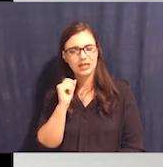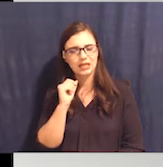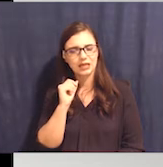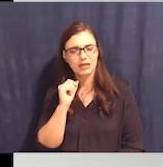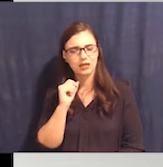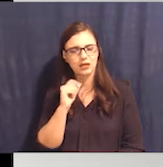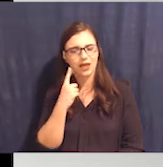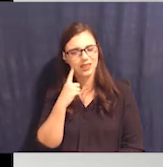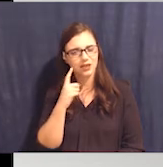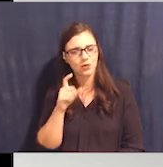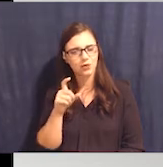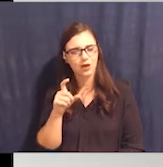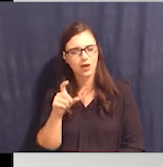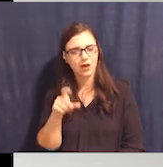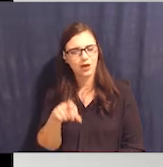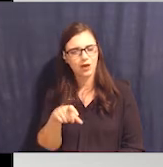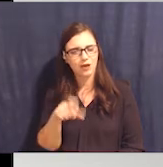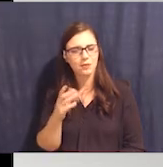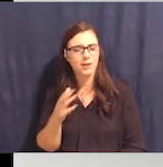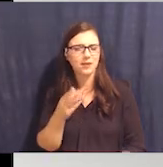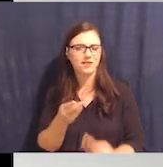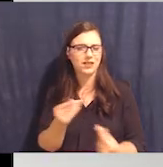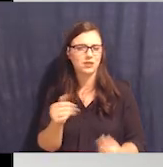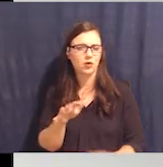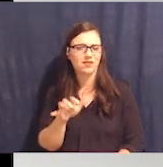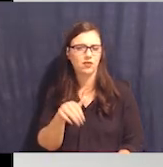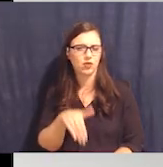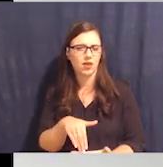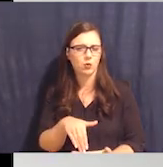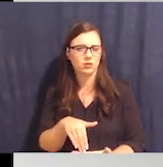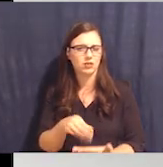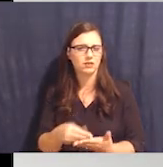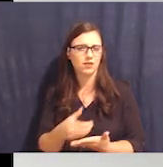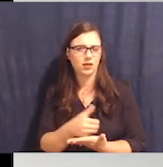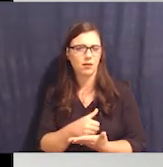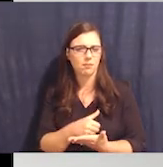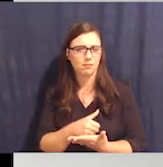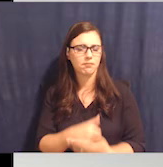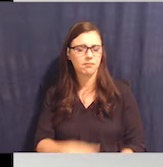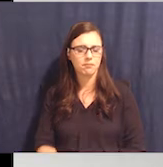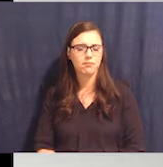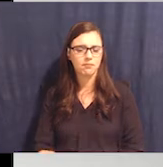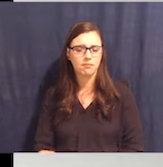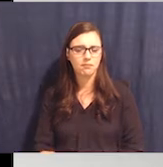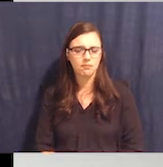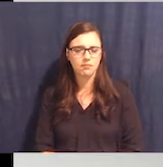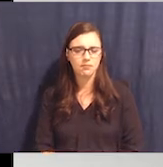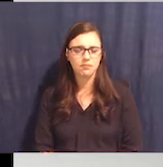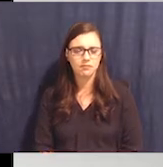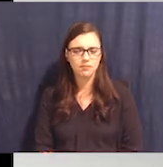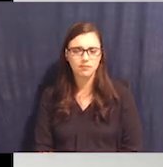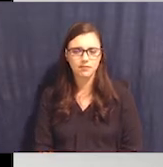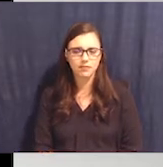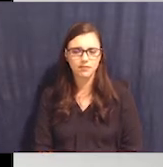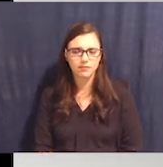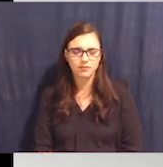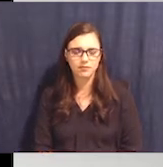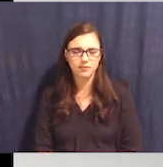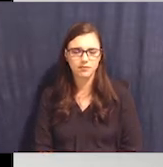I think you have, maybe it phases out at $500,000 of income.